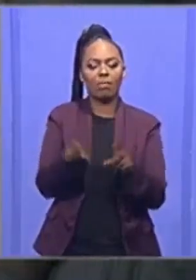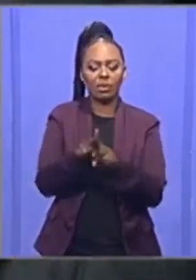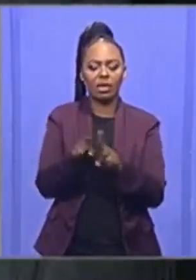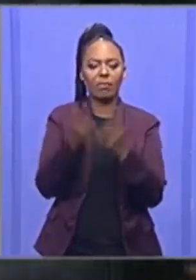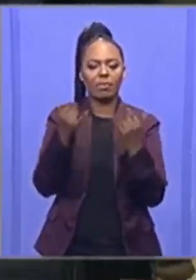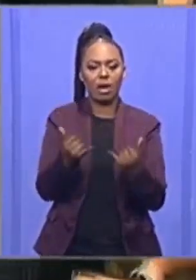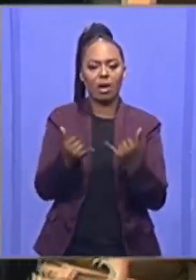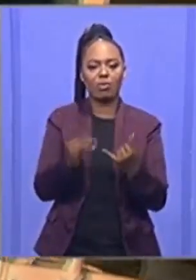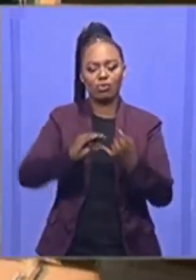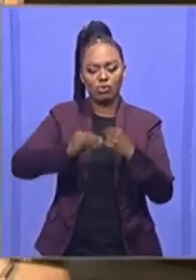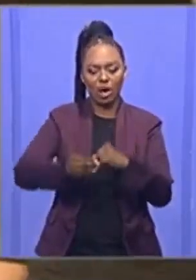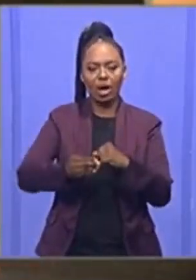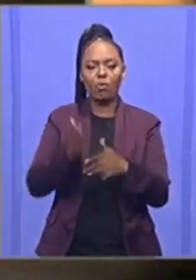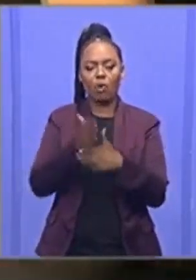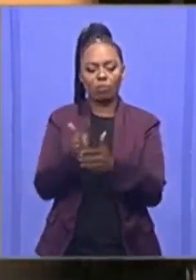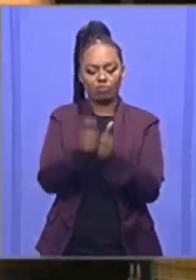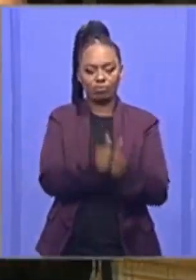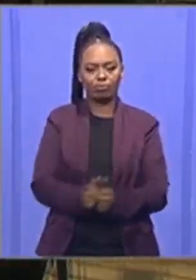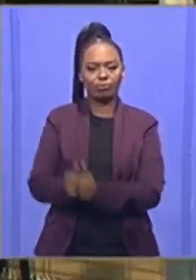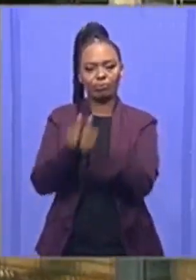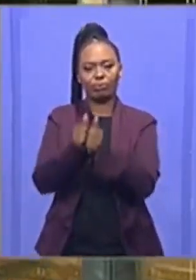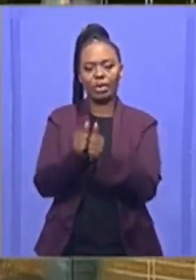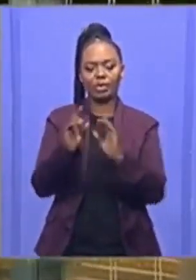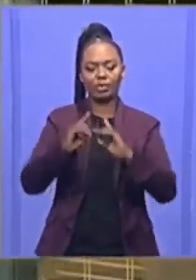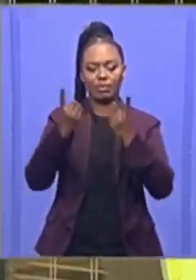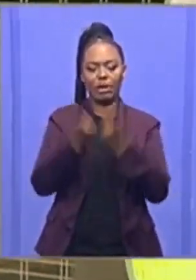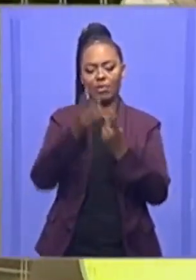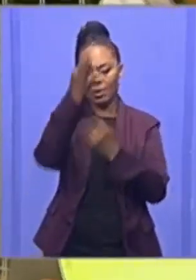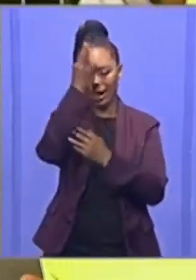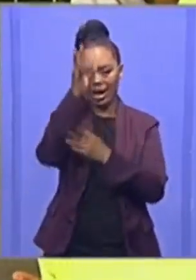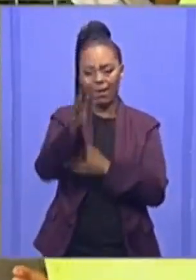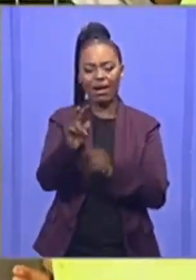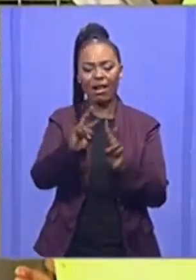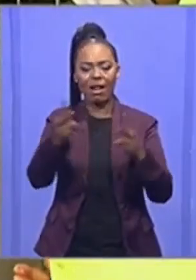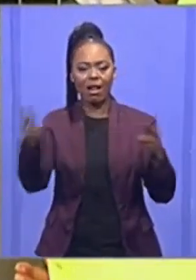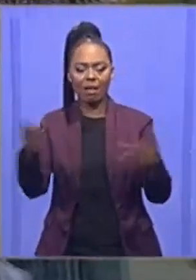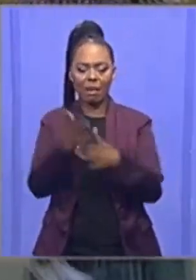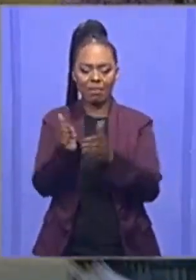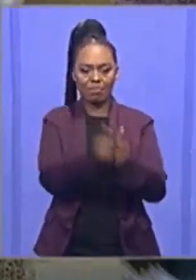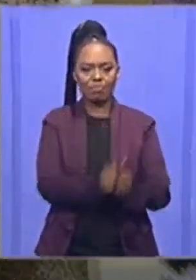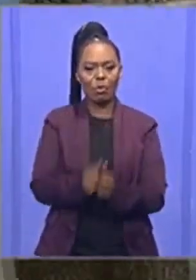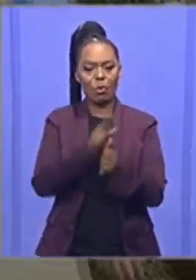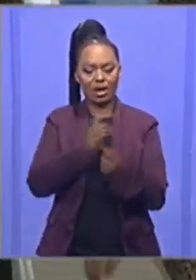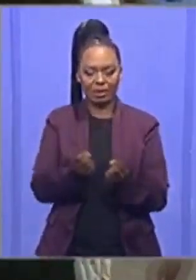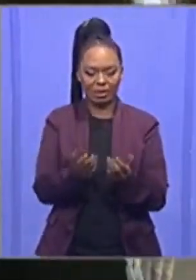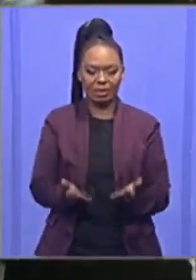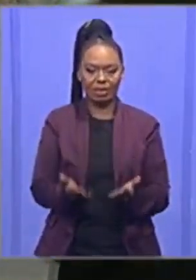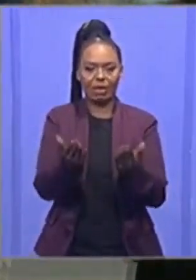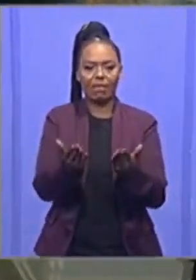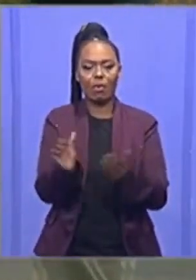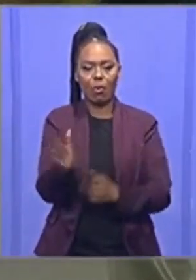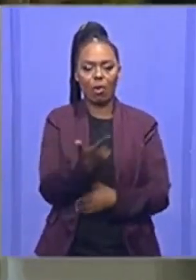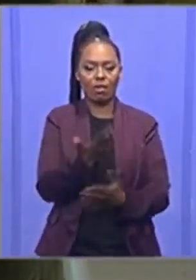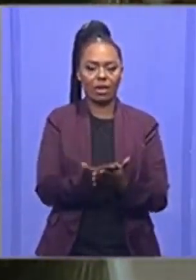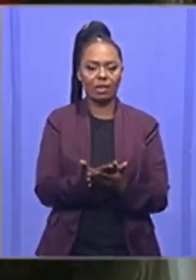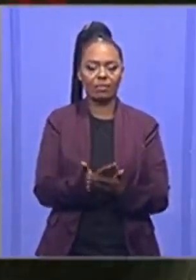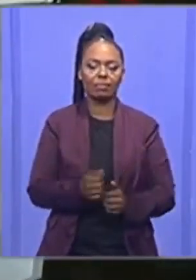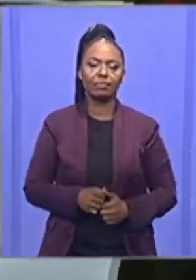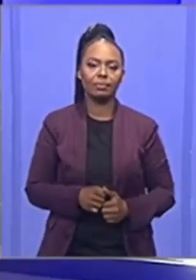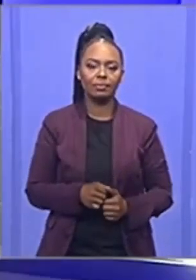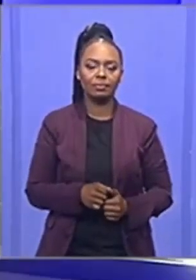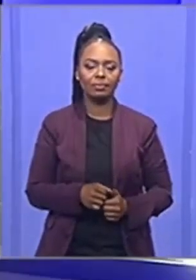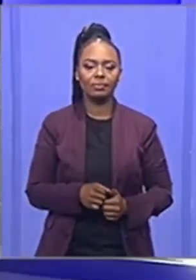mo magareng ga mafapha a farologaneng a puso ka maiteko a go itlhaganyedisa thebolelo ya ditirelo mo madirelong a botlhe.